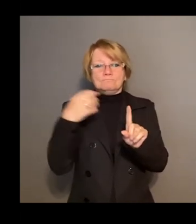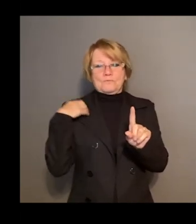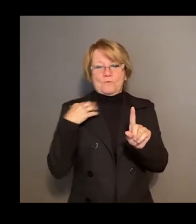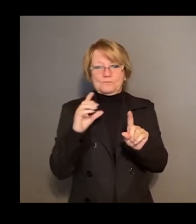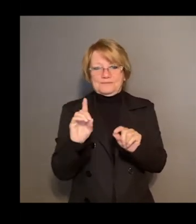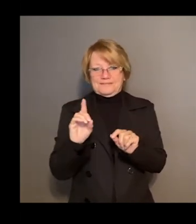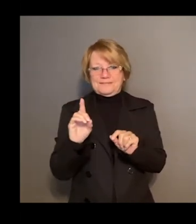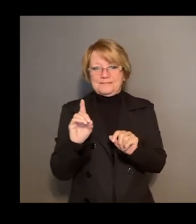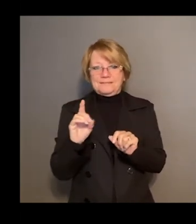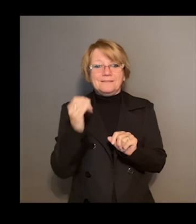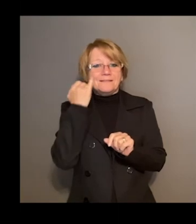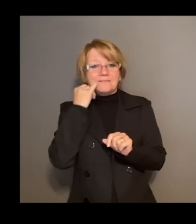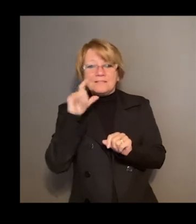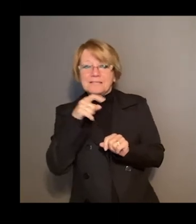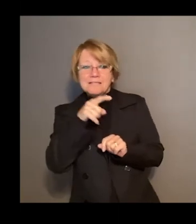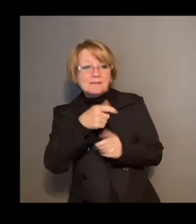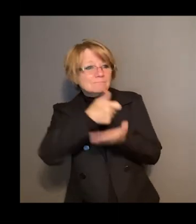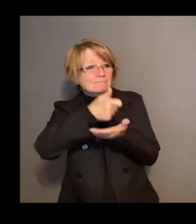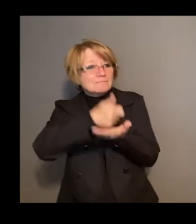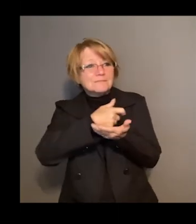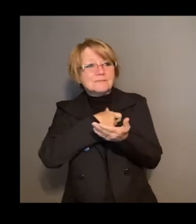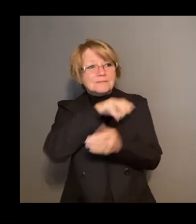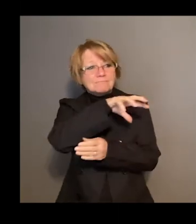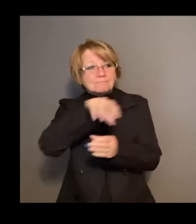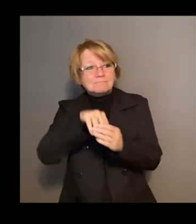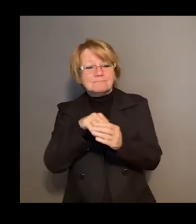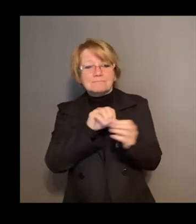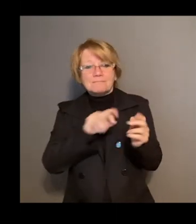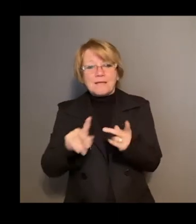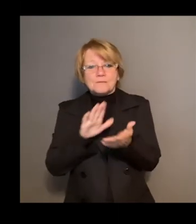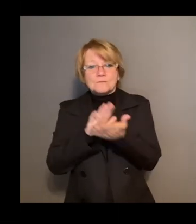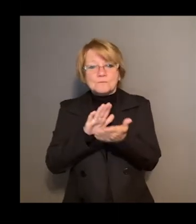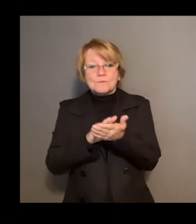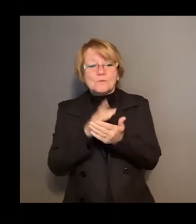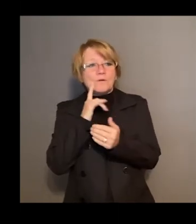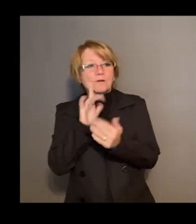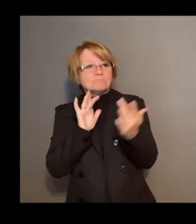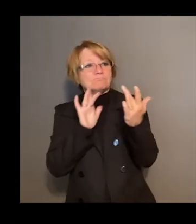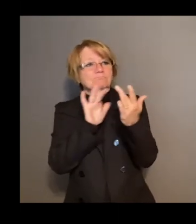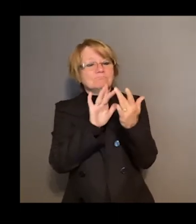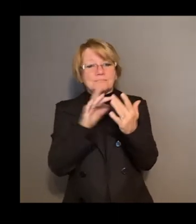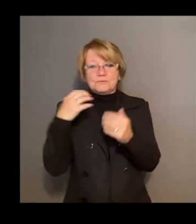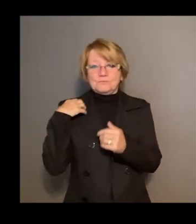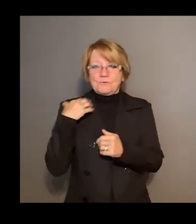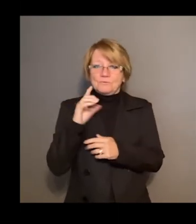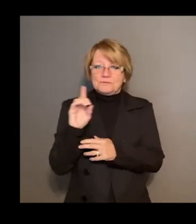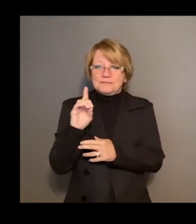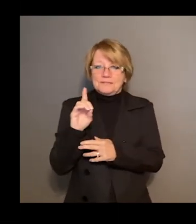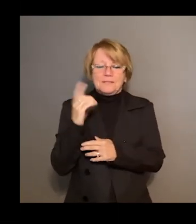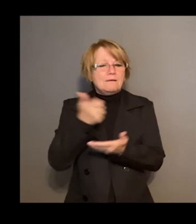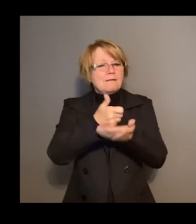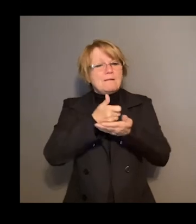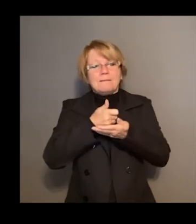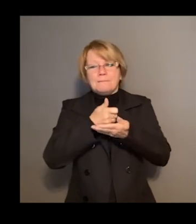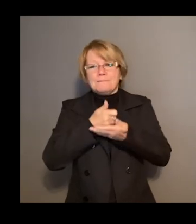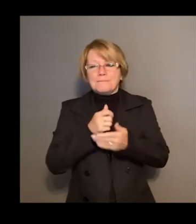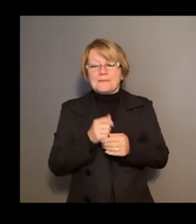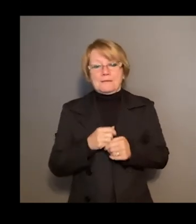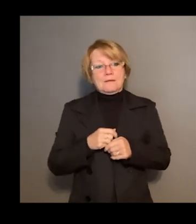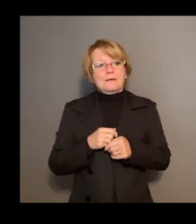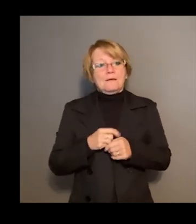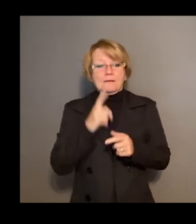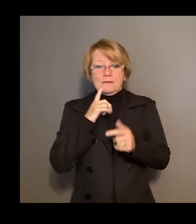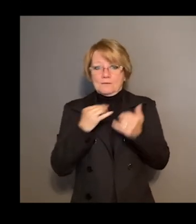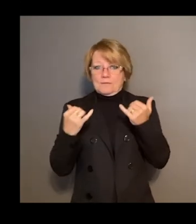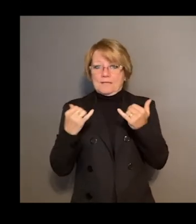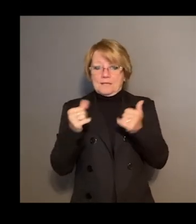Coach D. Whenever I needed him through that time, like if I needed any questions or any help to get me back into school, he was the one that I looked out to, and he helped me every